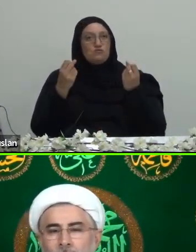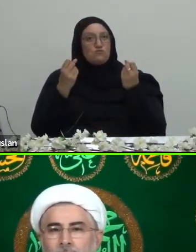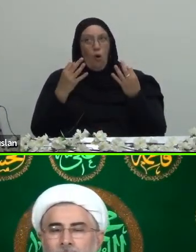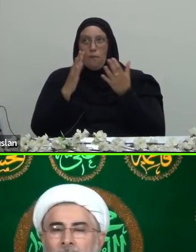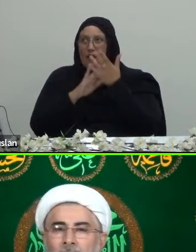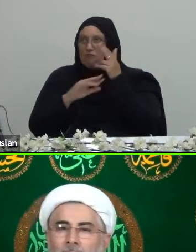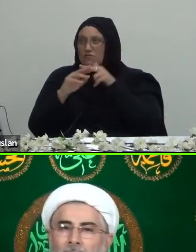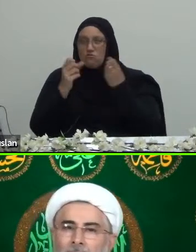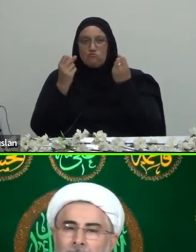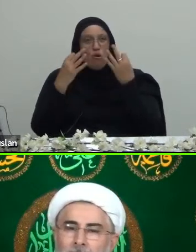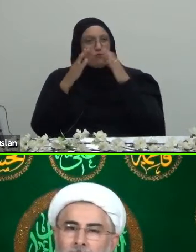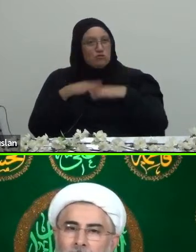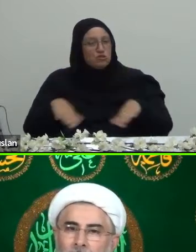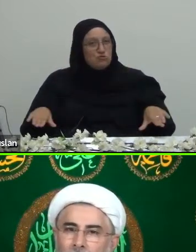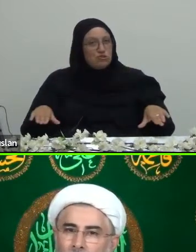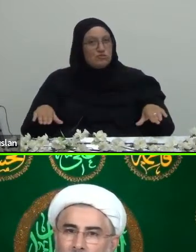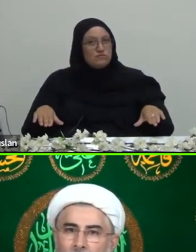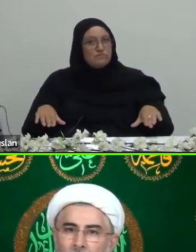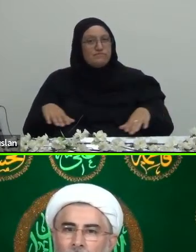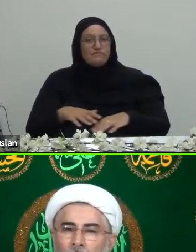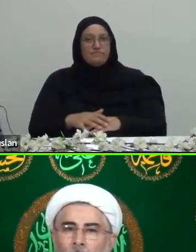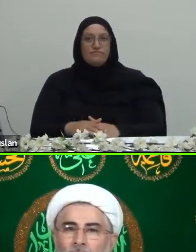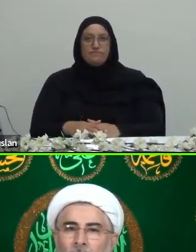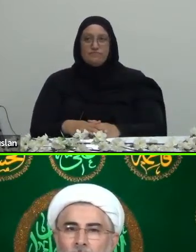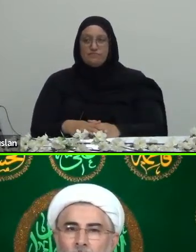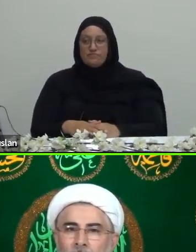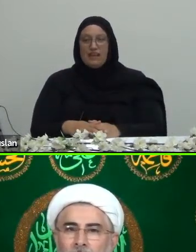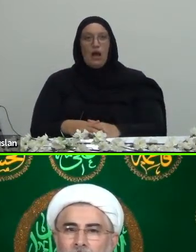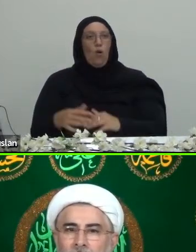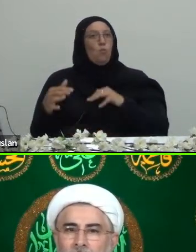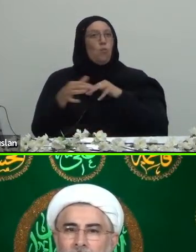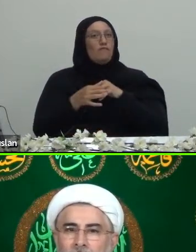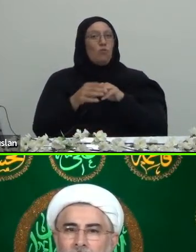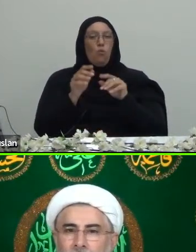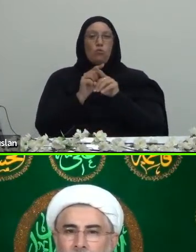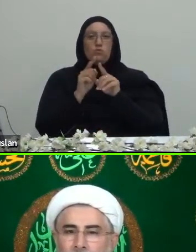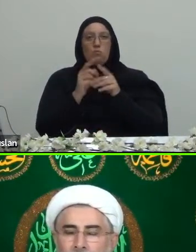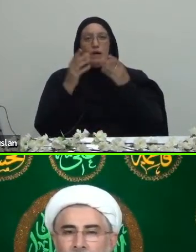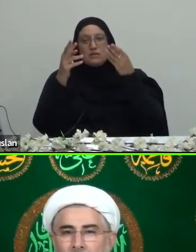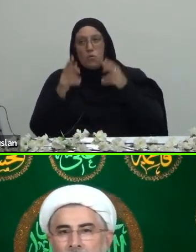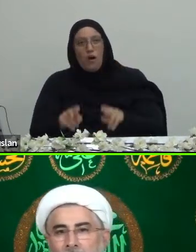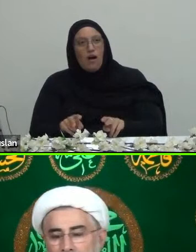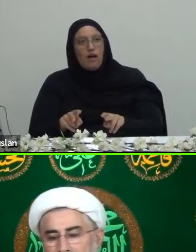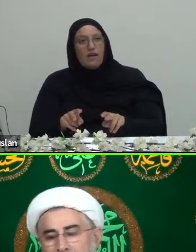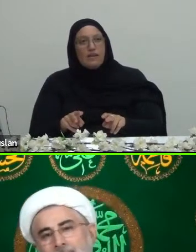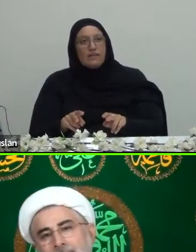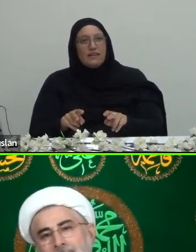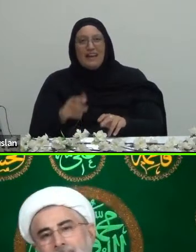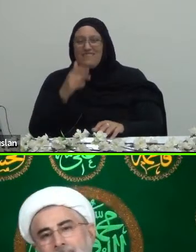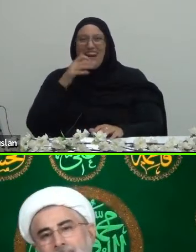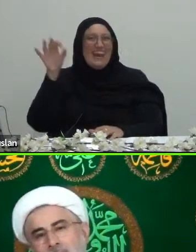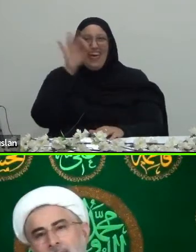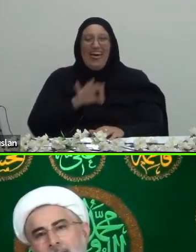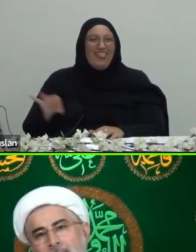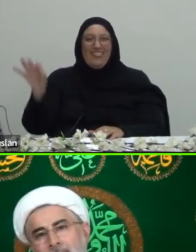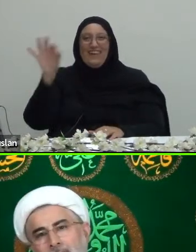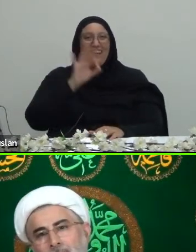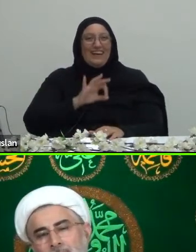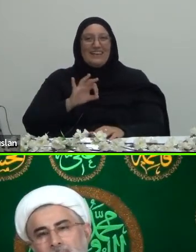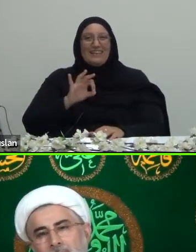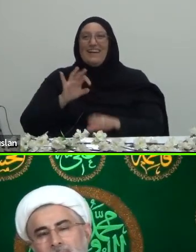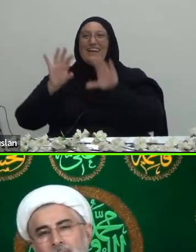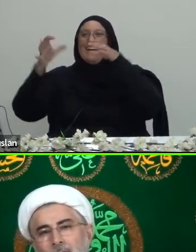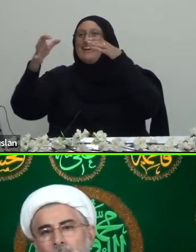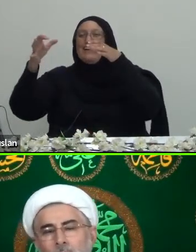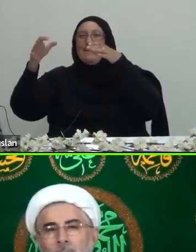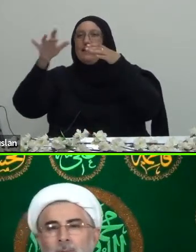no children, and my wife also predeceased me, then this goes to the second category.